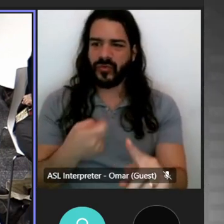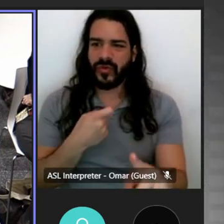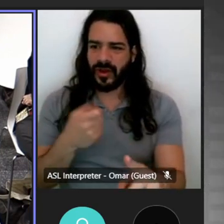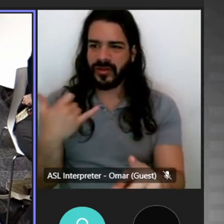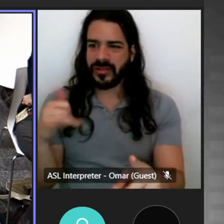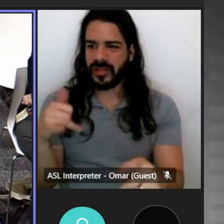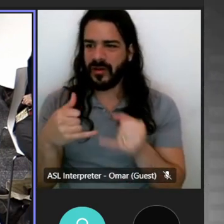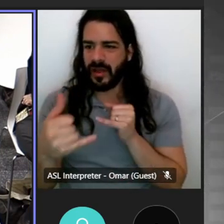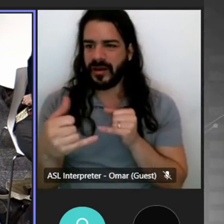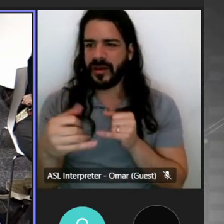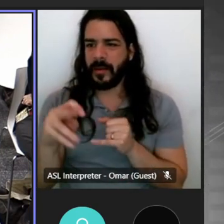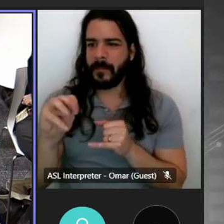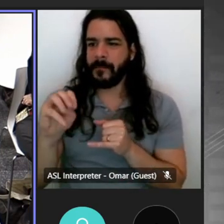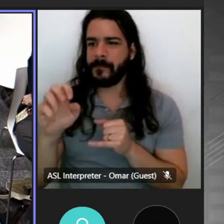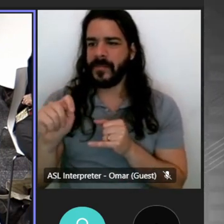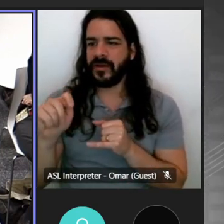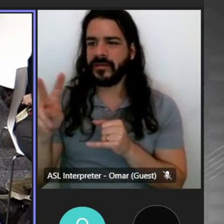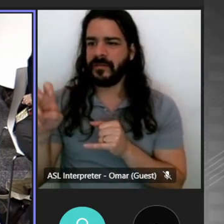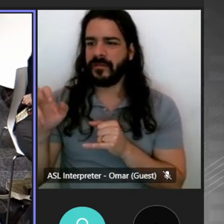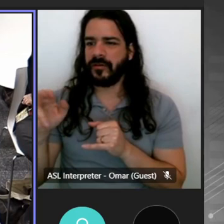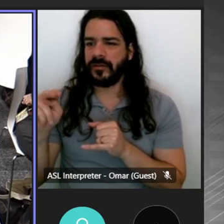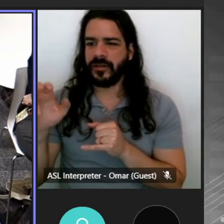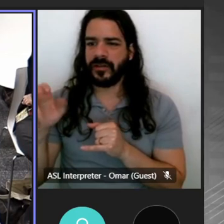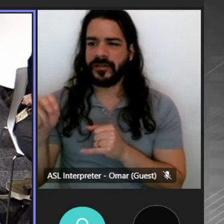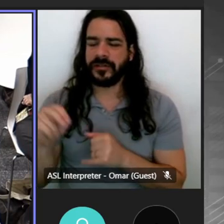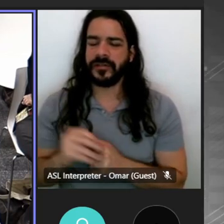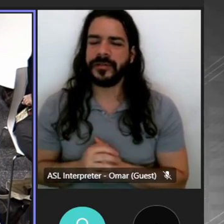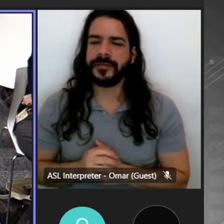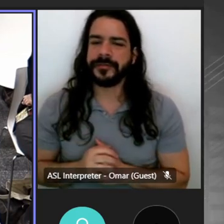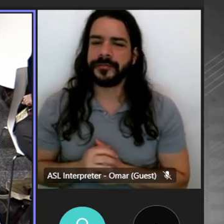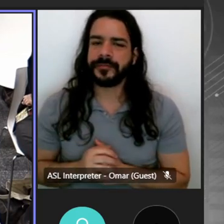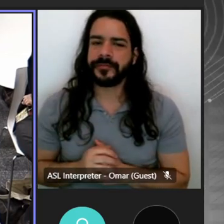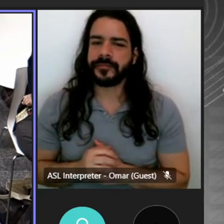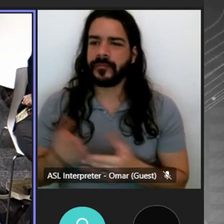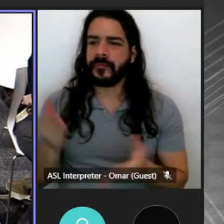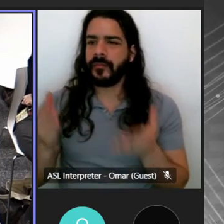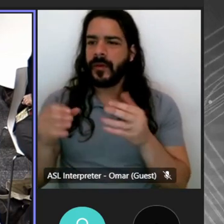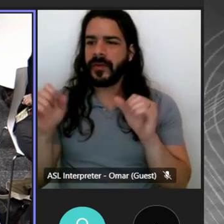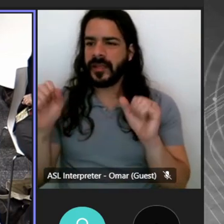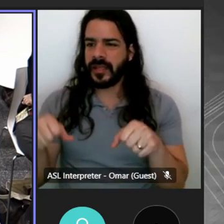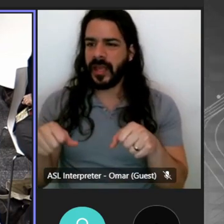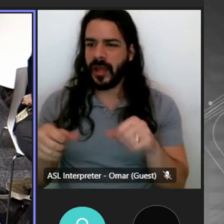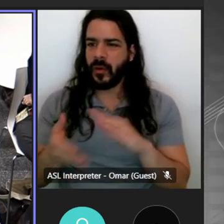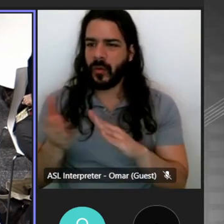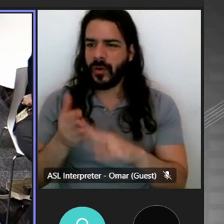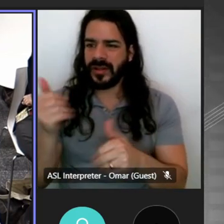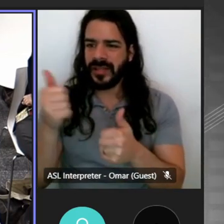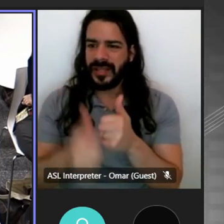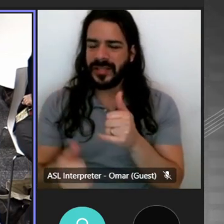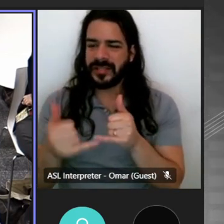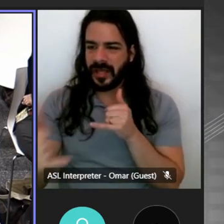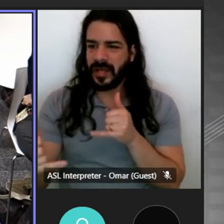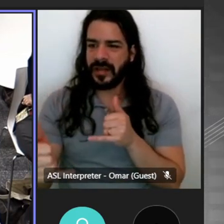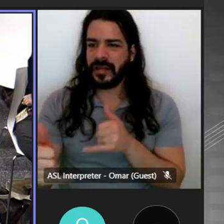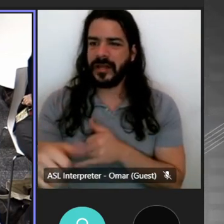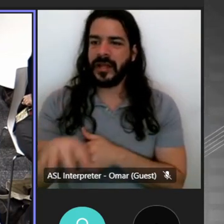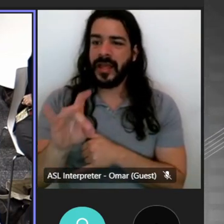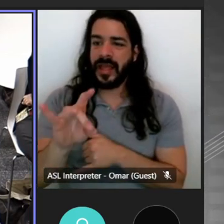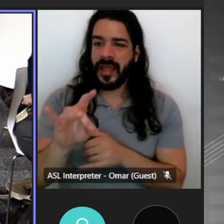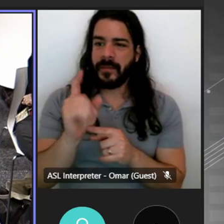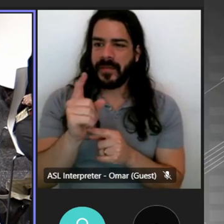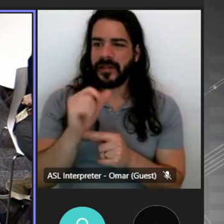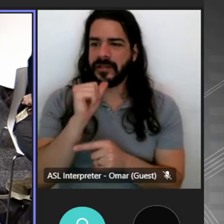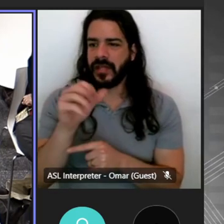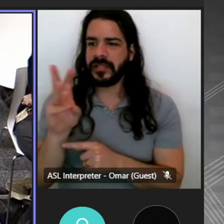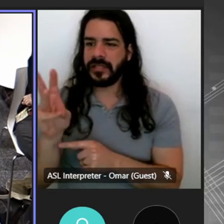goal other than turning around the yellow line at Mount Vernon Square. For example, we can maybe run each line at every 8 minutes